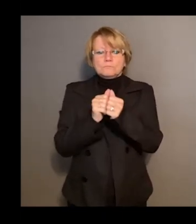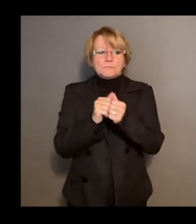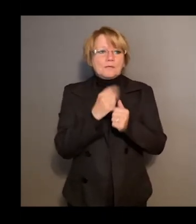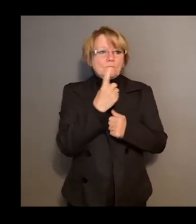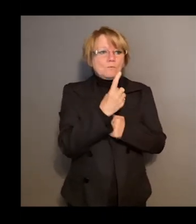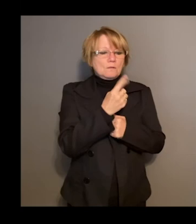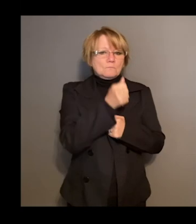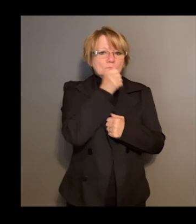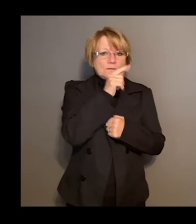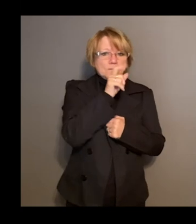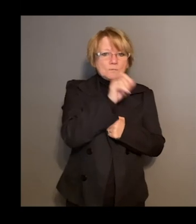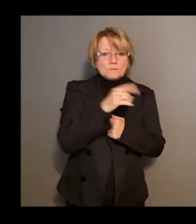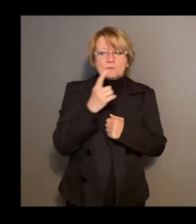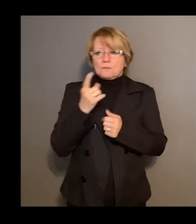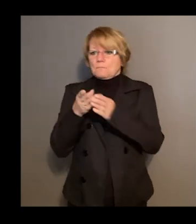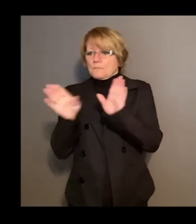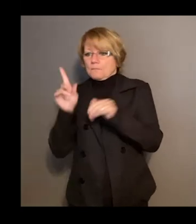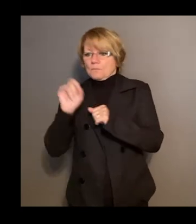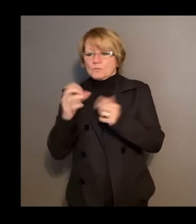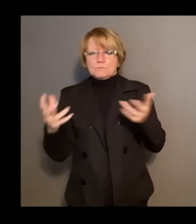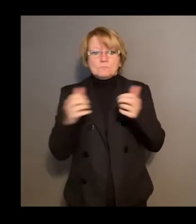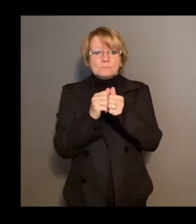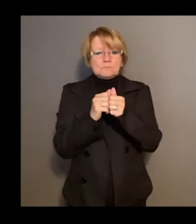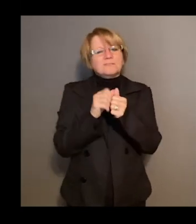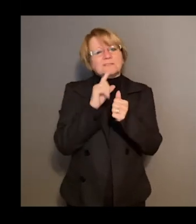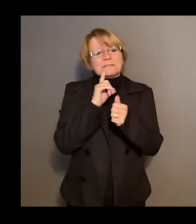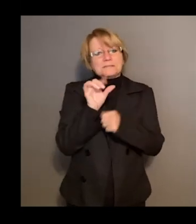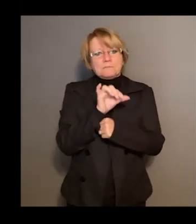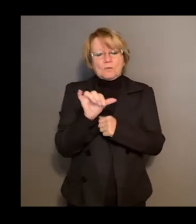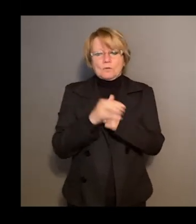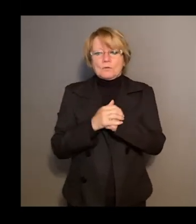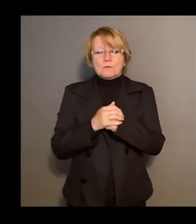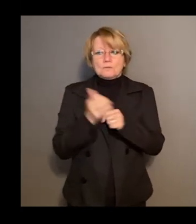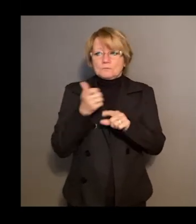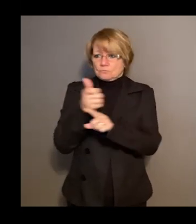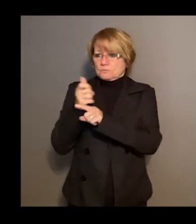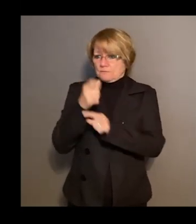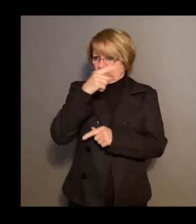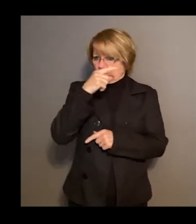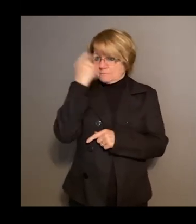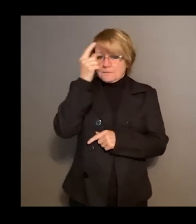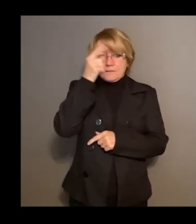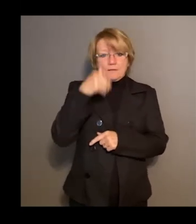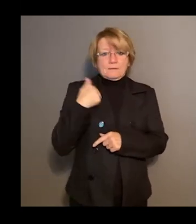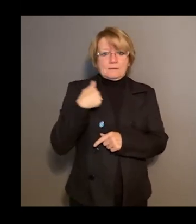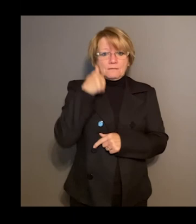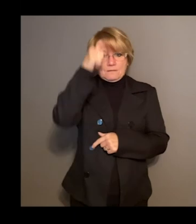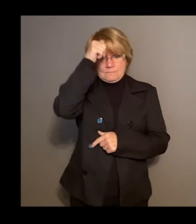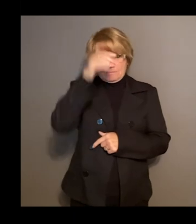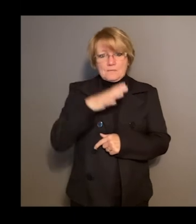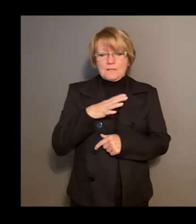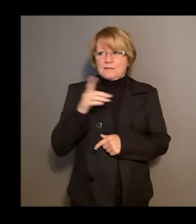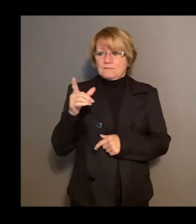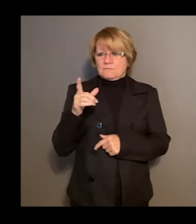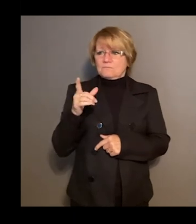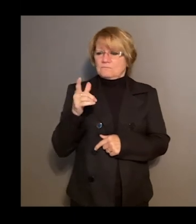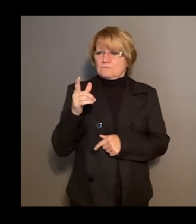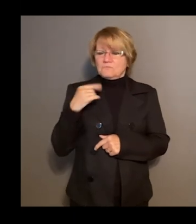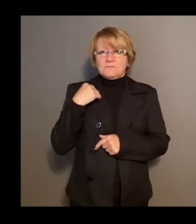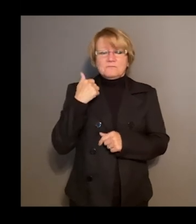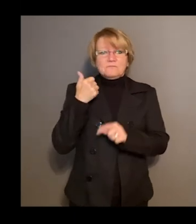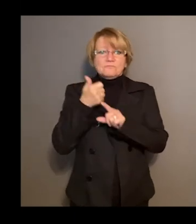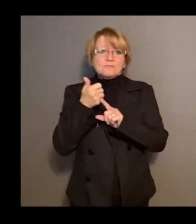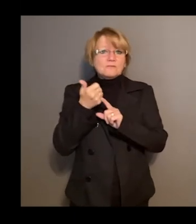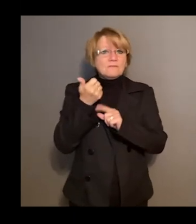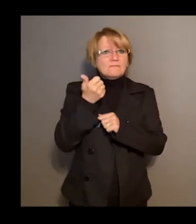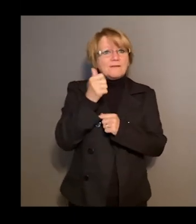public and one's private, but it says, as Black young men, have you ever thought of leaving the country and never coming back because of the